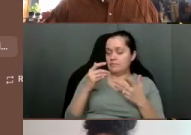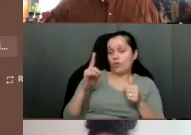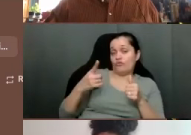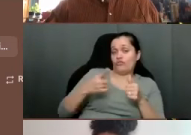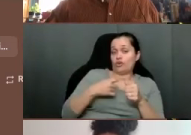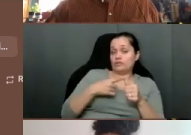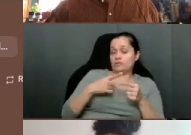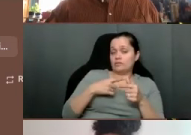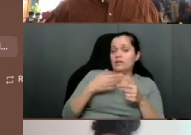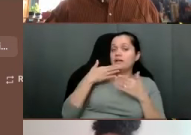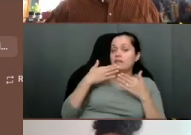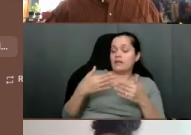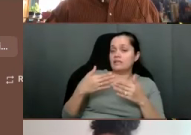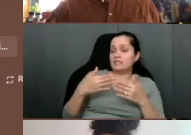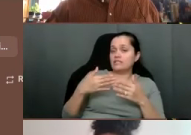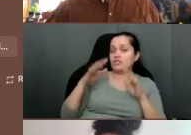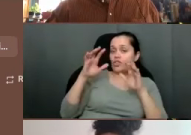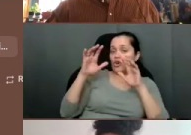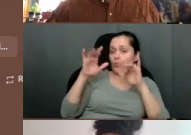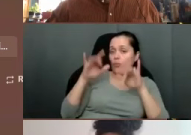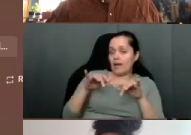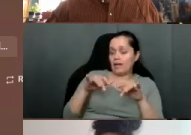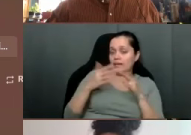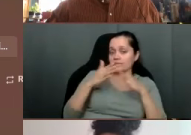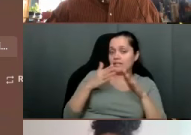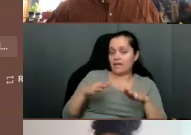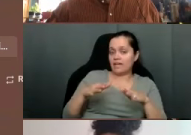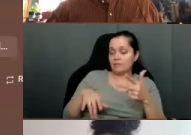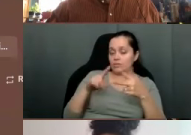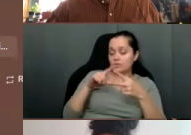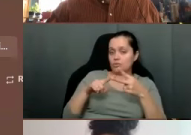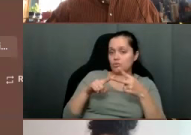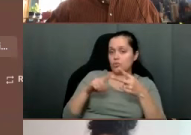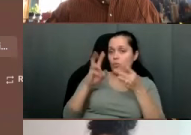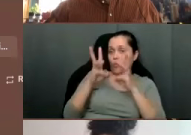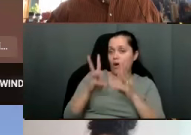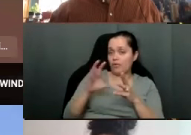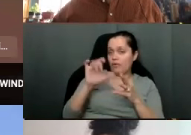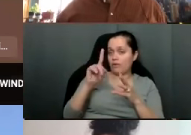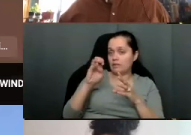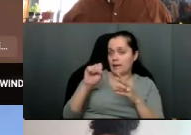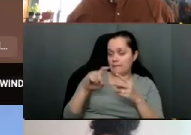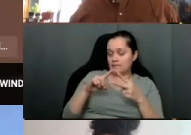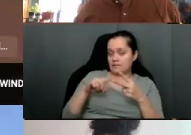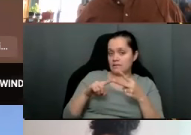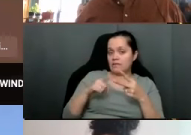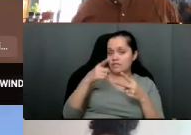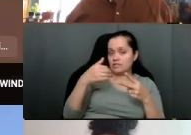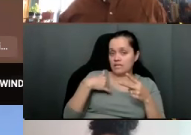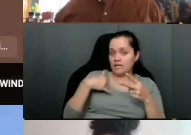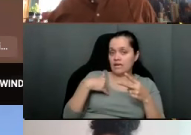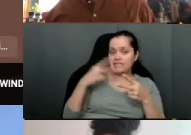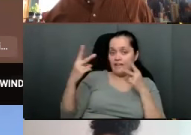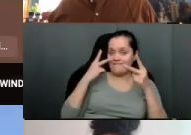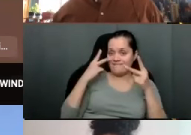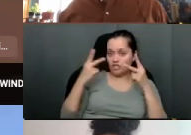was, thanks to the rain shadow effect, the state is divided up into two climates. And she's got a